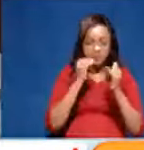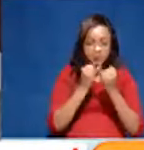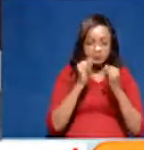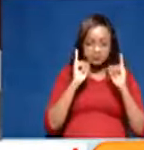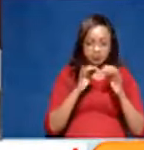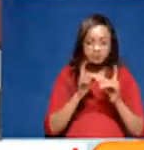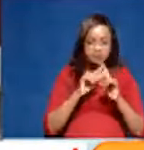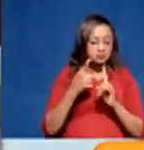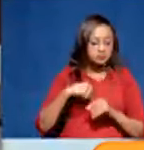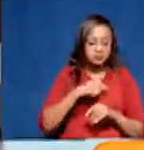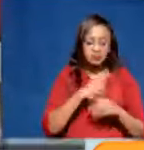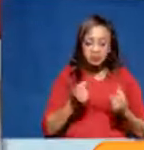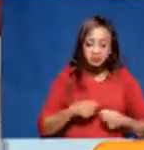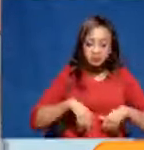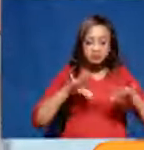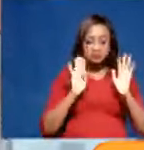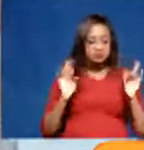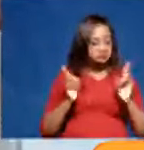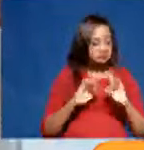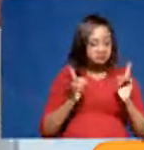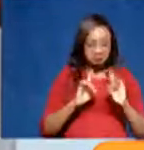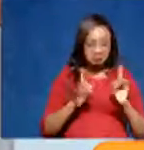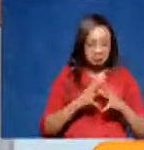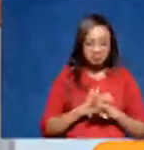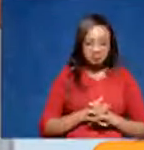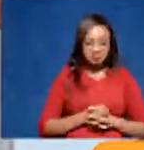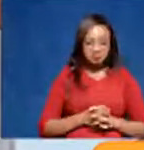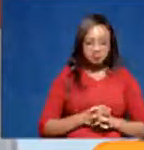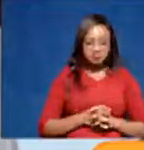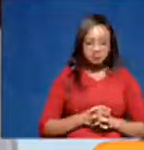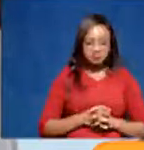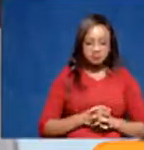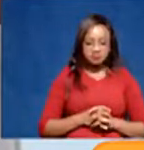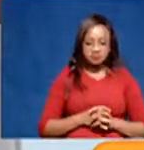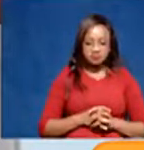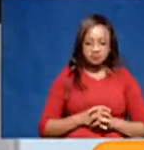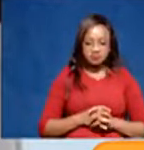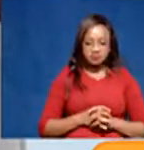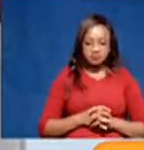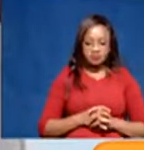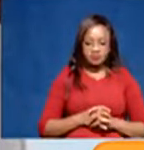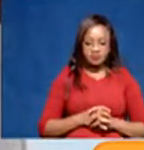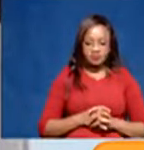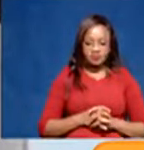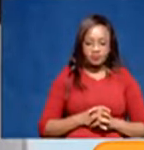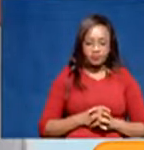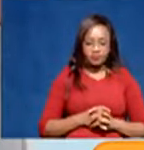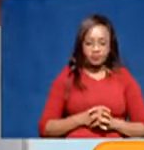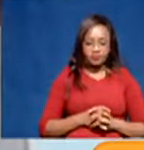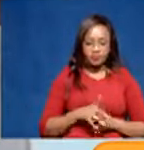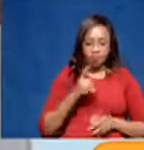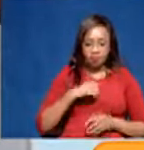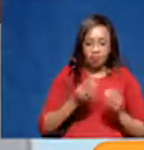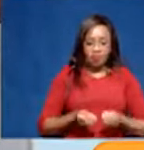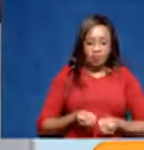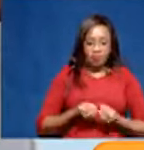not surrendering an inch on our decisional independence, I think that has been covered very well by Ms. Rose Washuka.